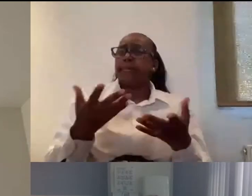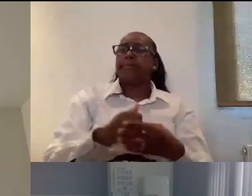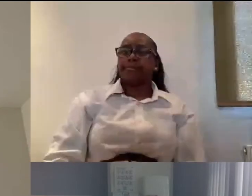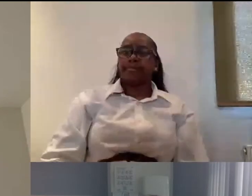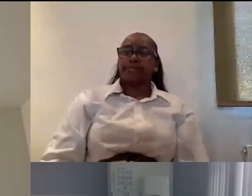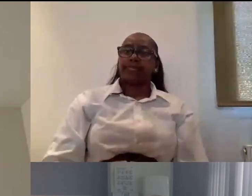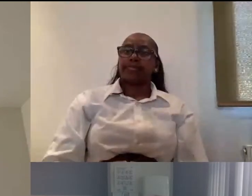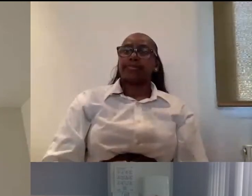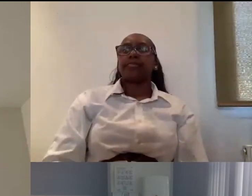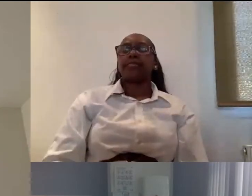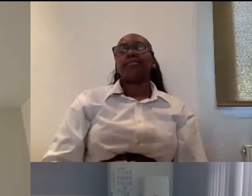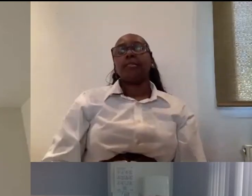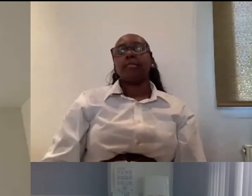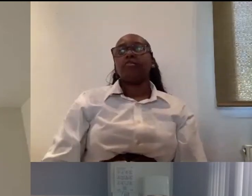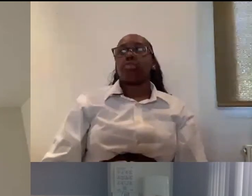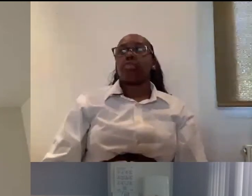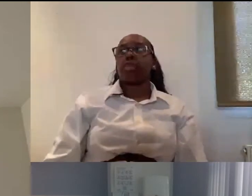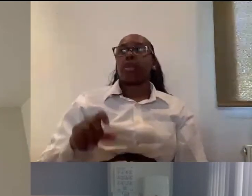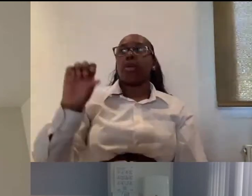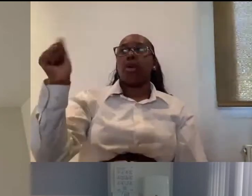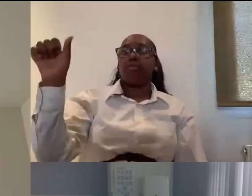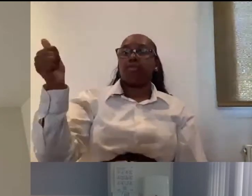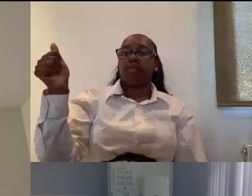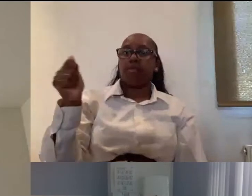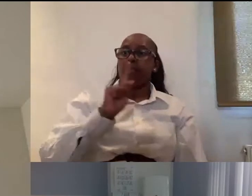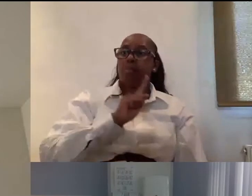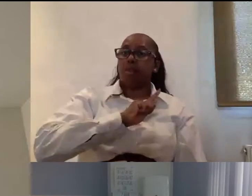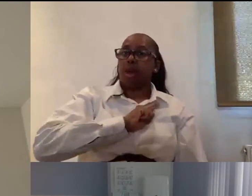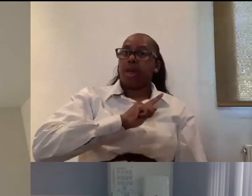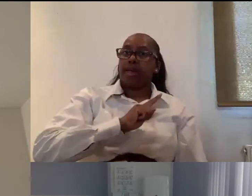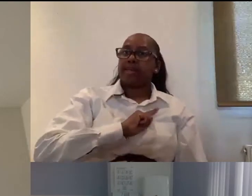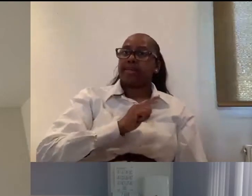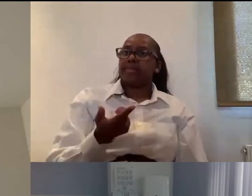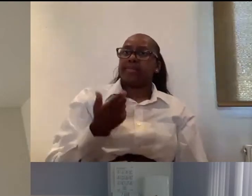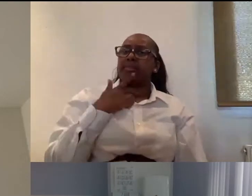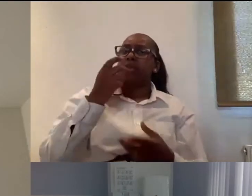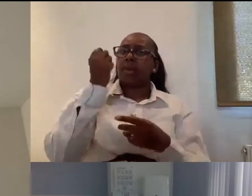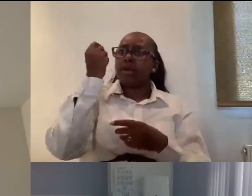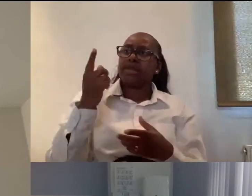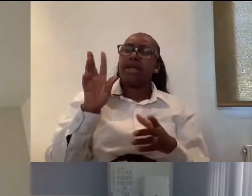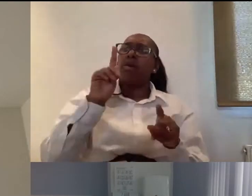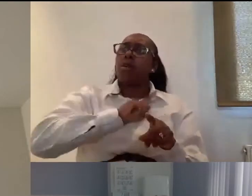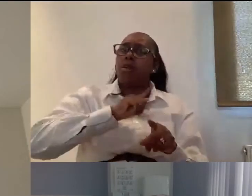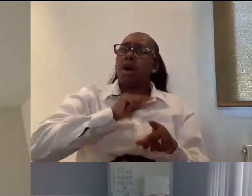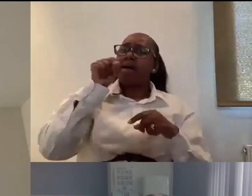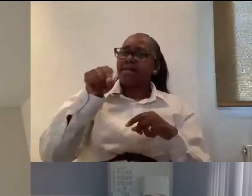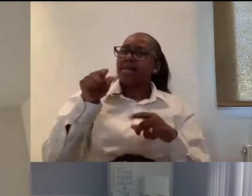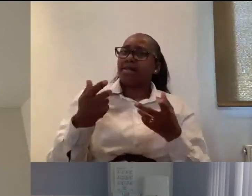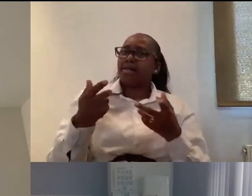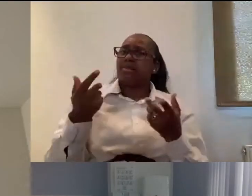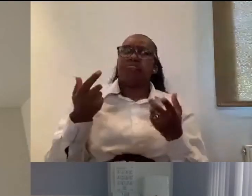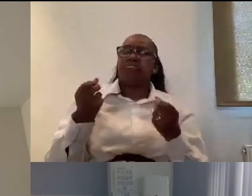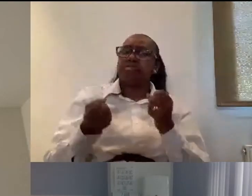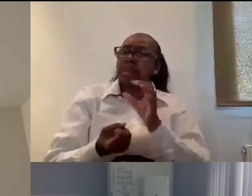So I think the first thing I would ask them is why, because it's really important that we understand why this is the case, and